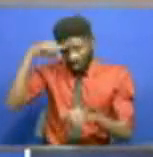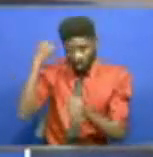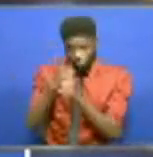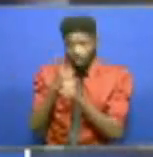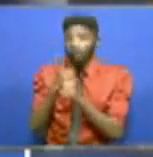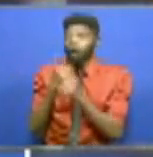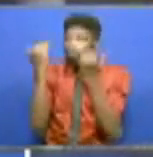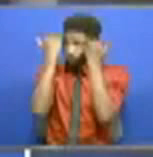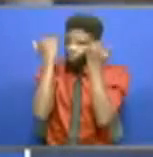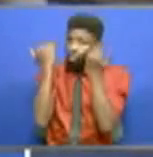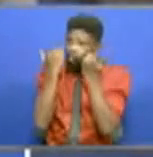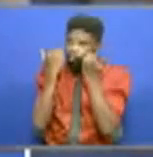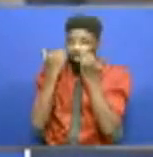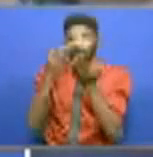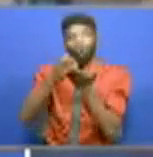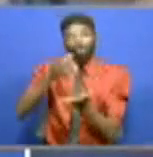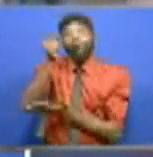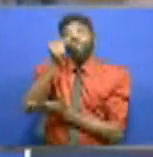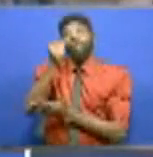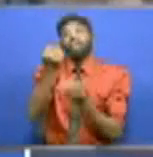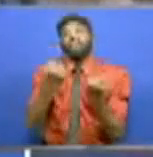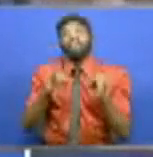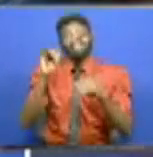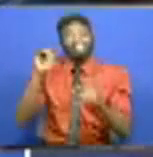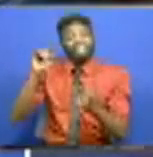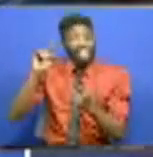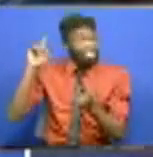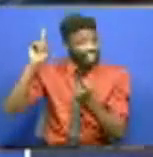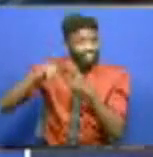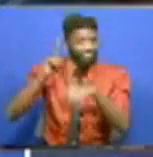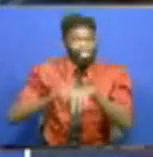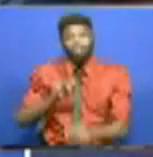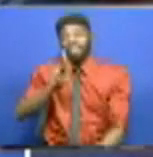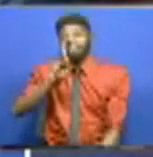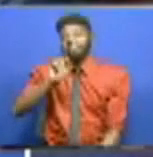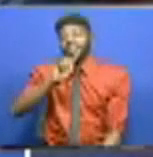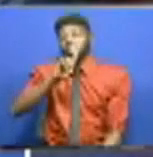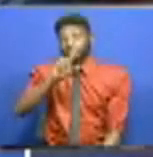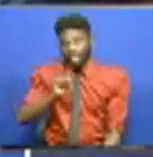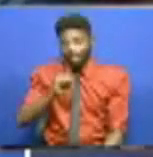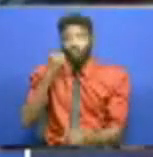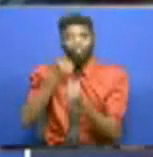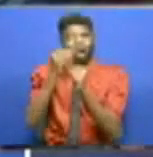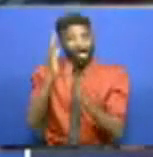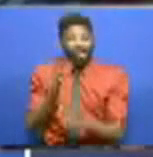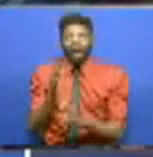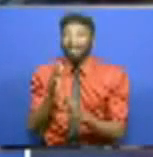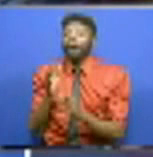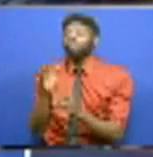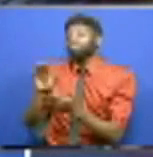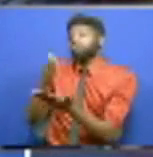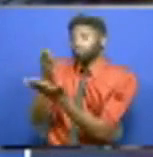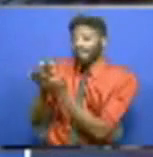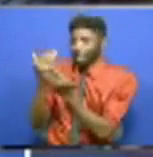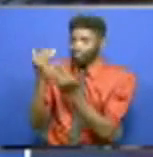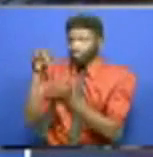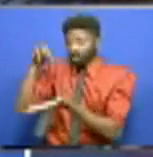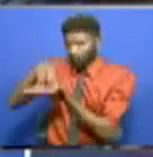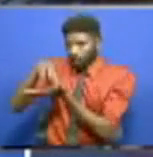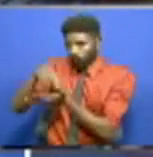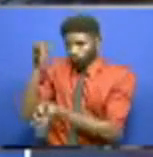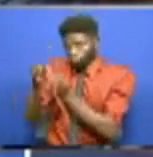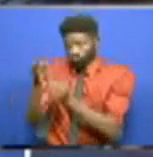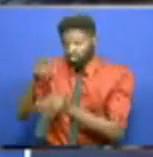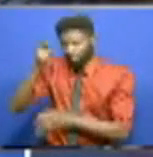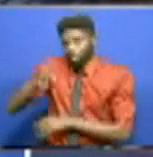case filed by KTDA workers is heard and determined. According to the workers who also presented the submission to the Committee on Delegated